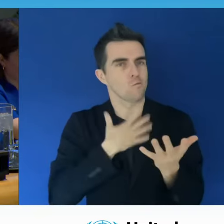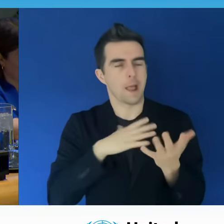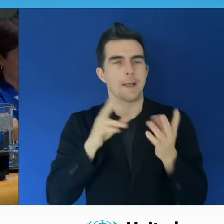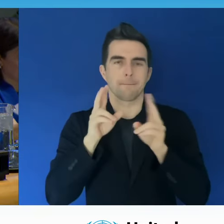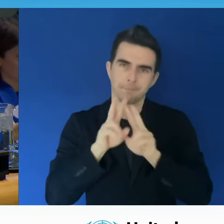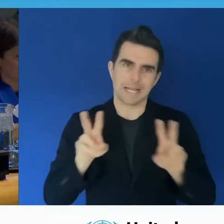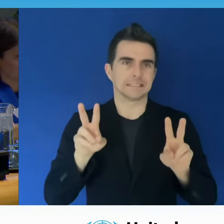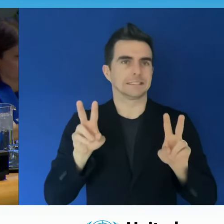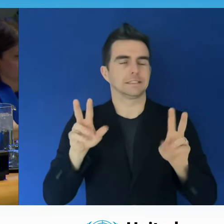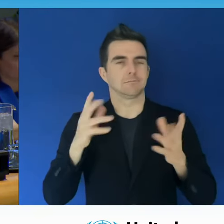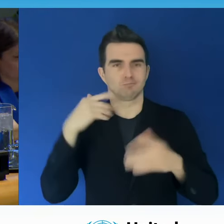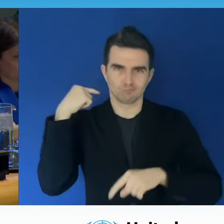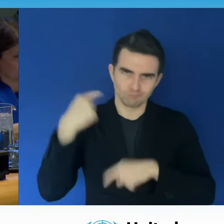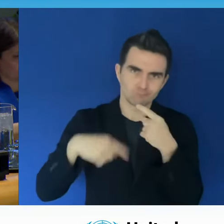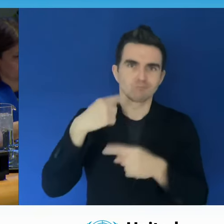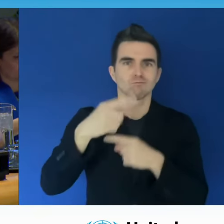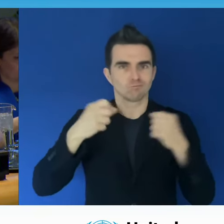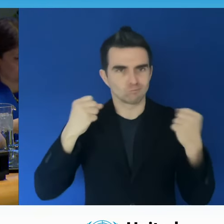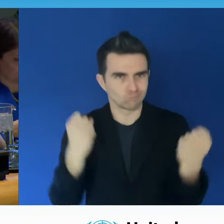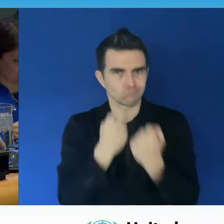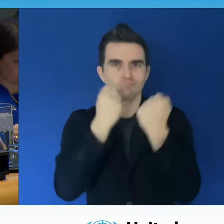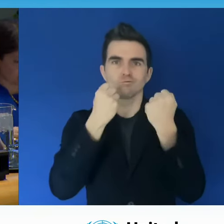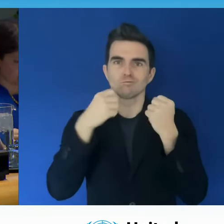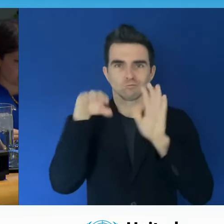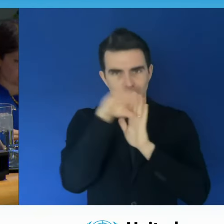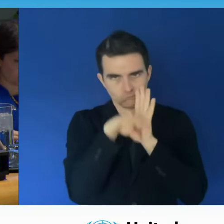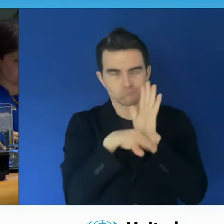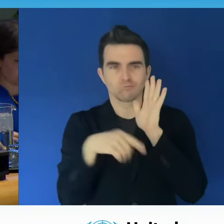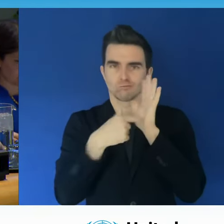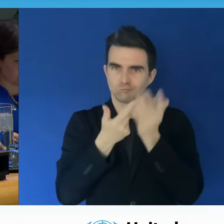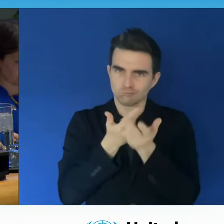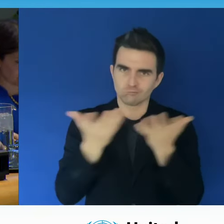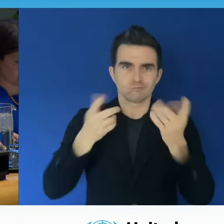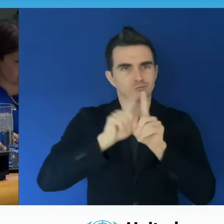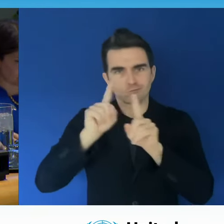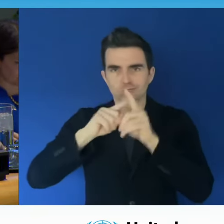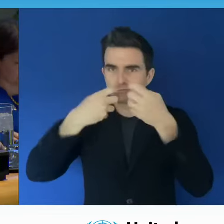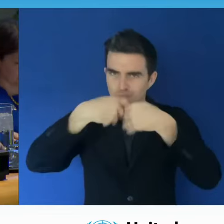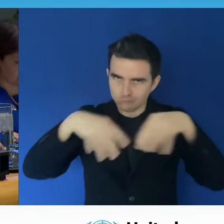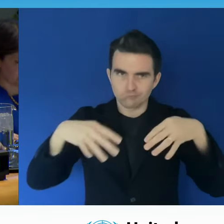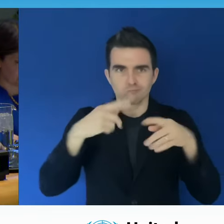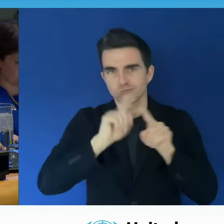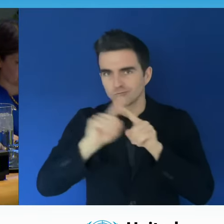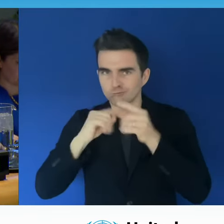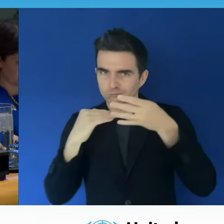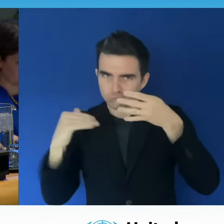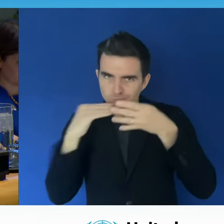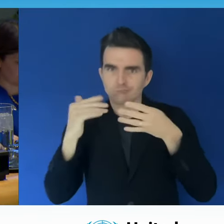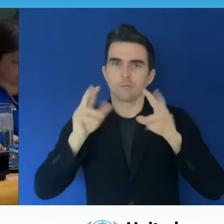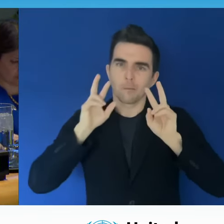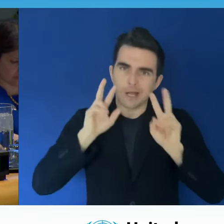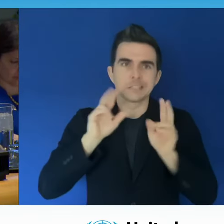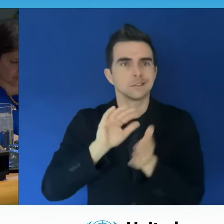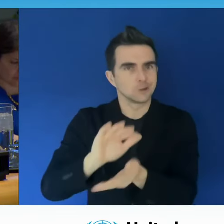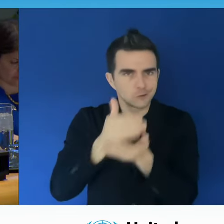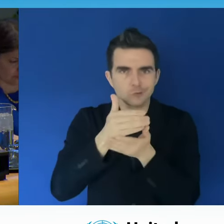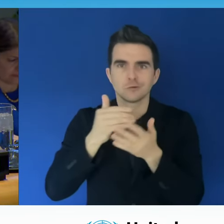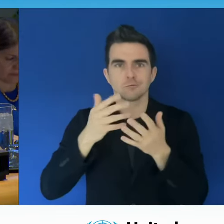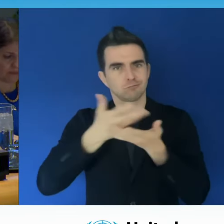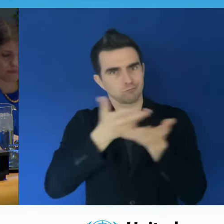fundamental overhaul of the international financial architecture, we count on youth engagement and